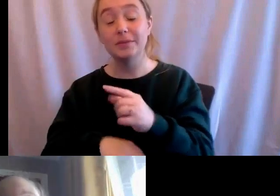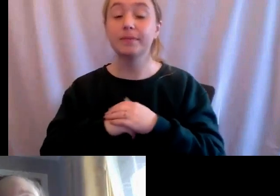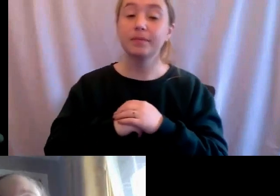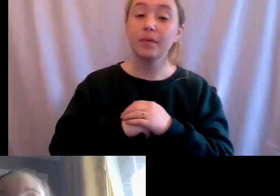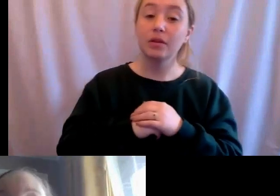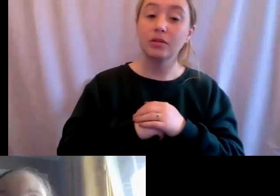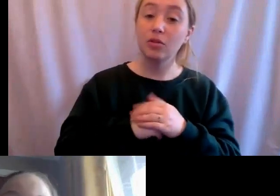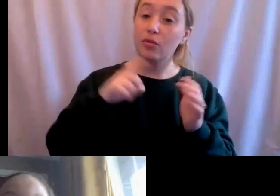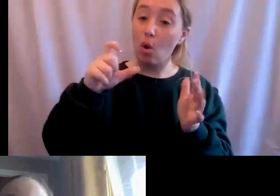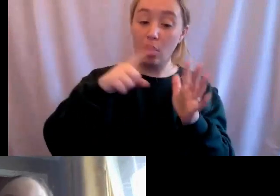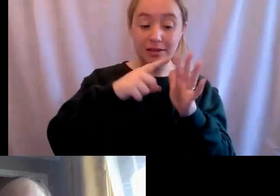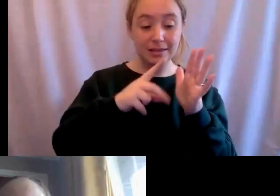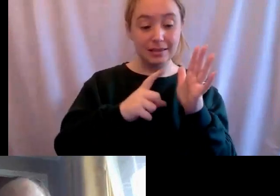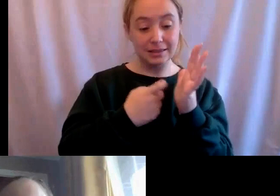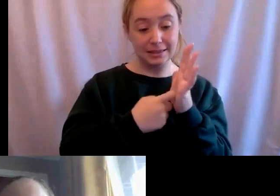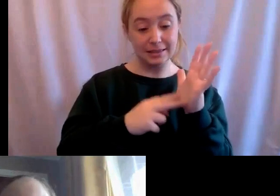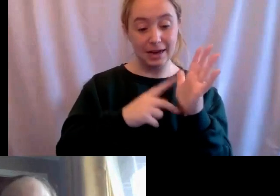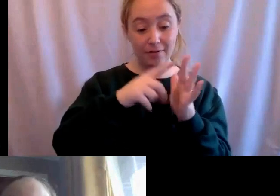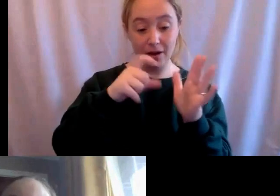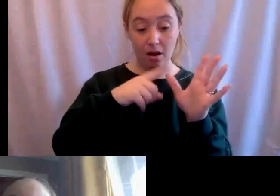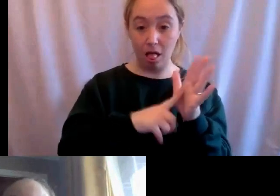talk if we didn't encourage you to give up smoking.